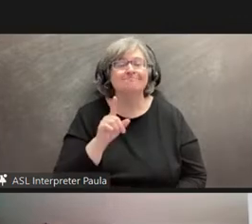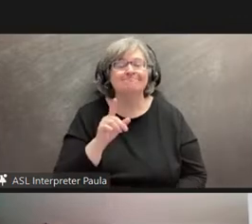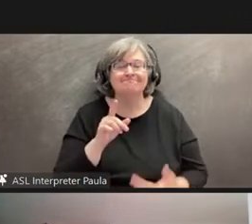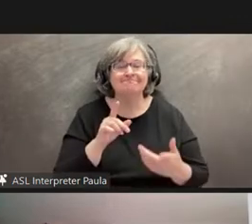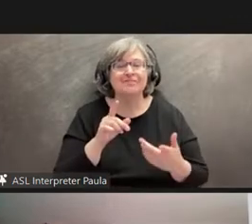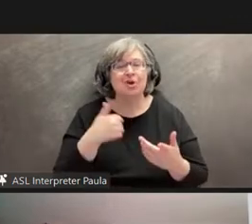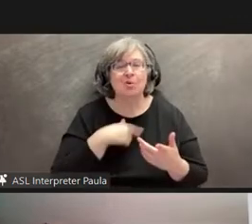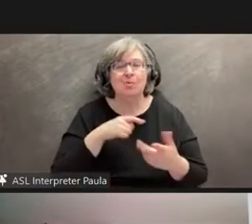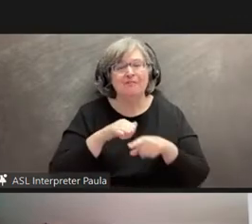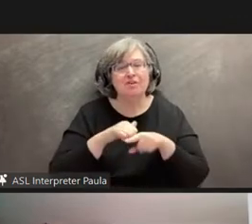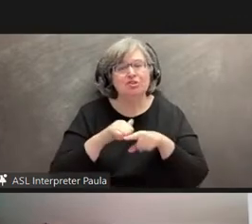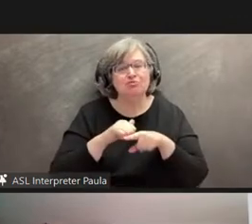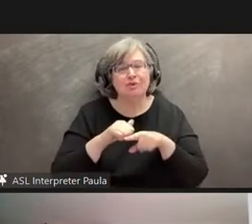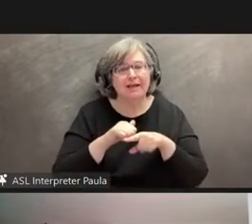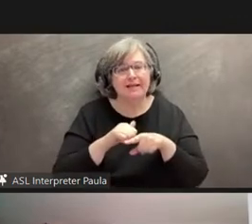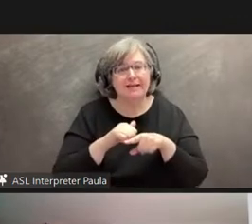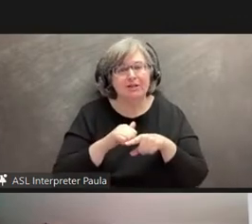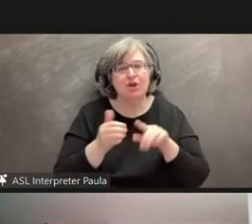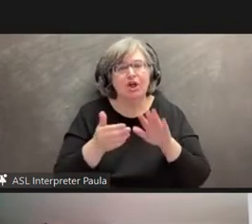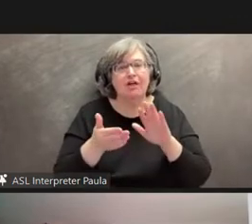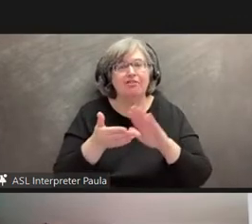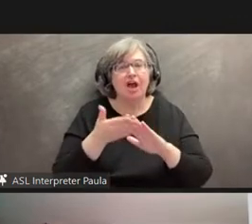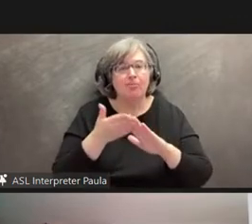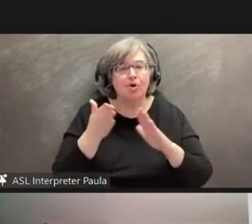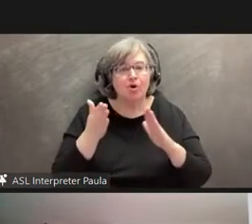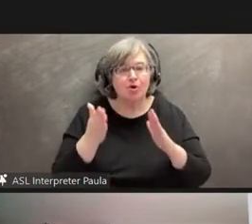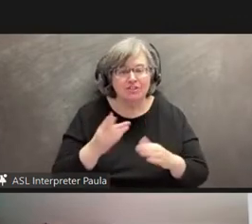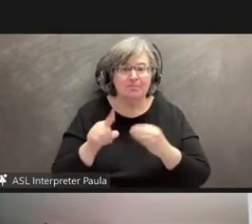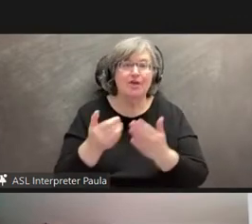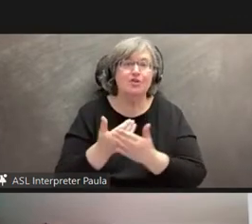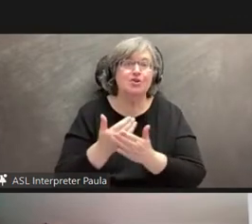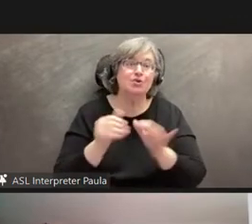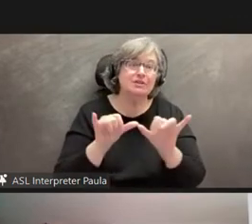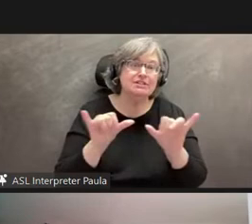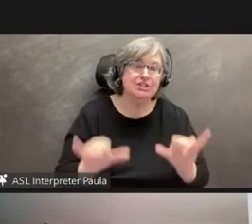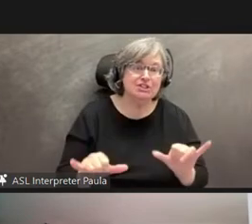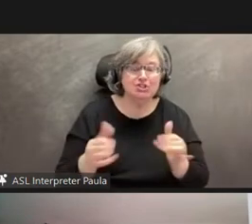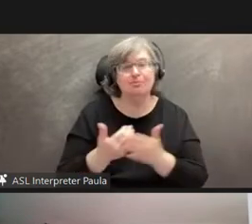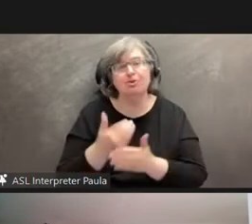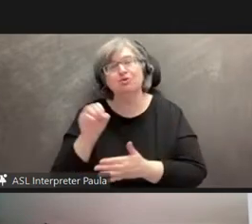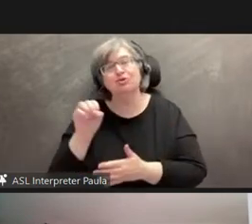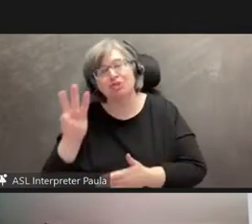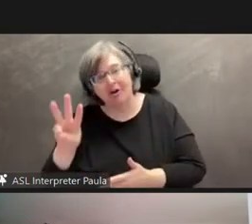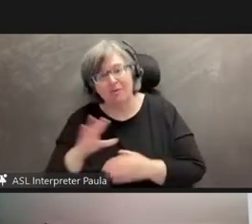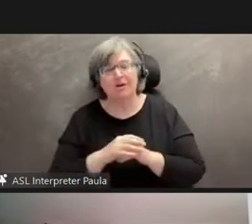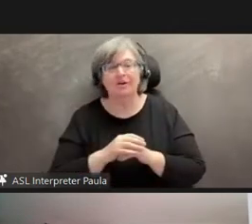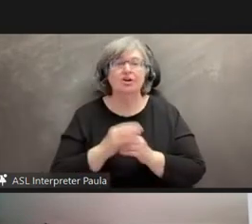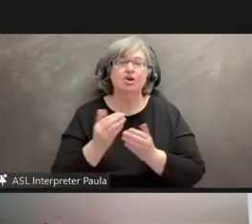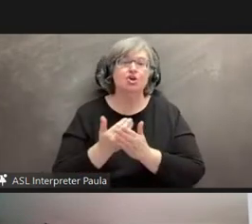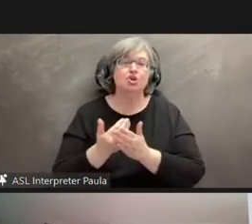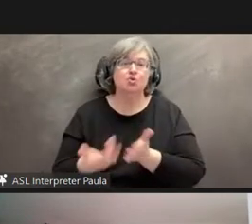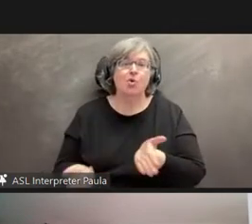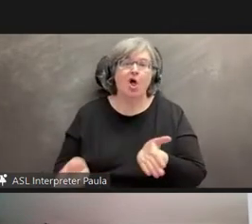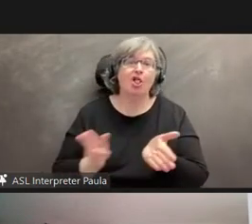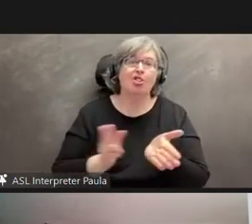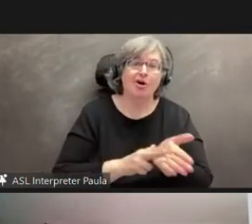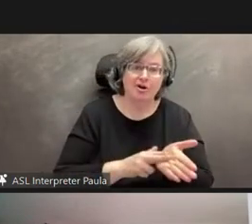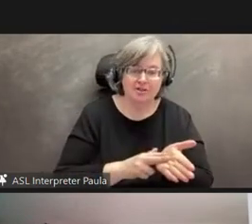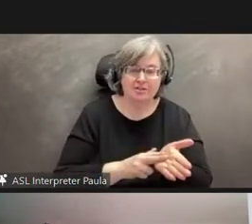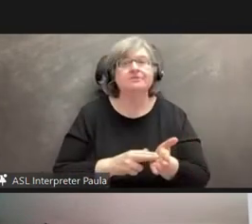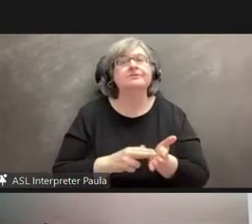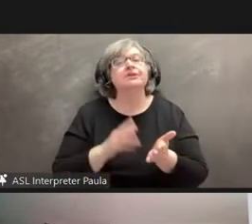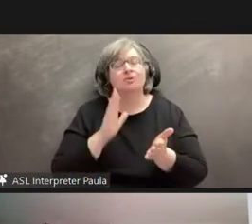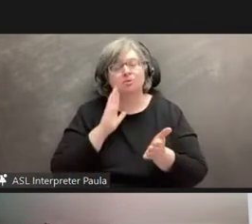to train the operators on this new system, the new software, the new logon. So there'll be plenty